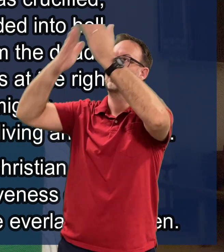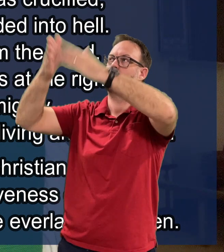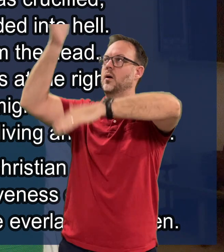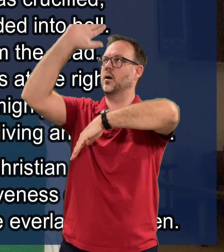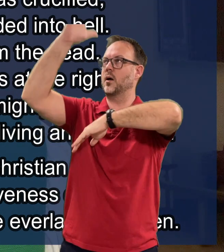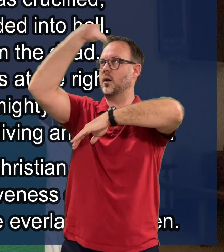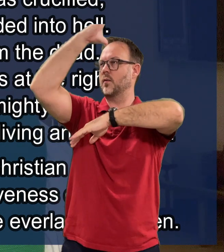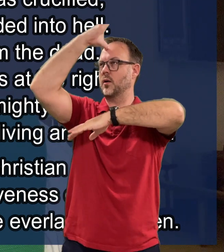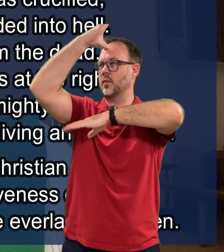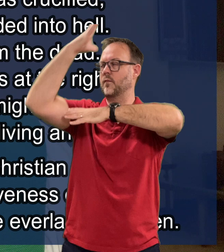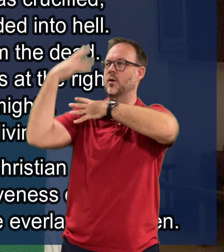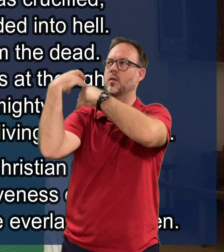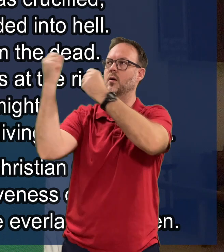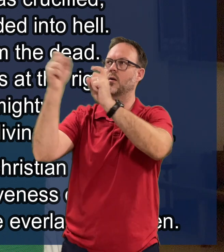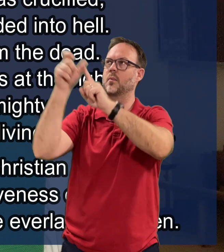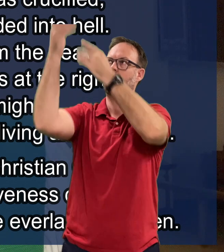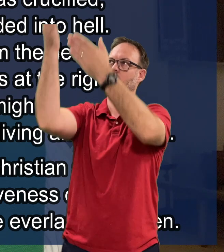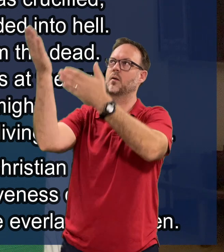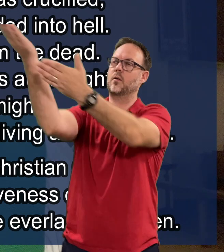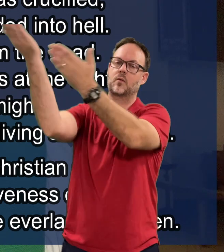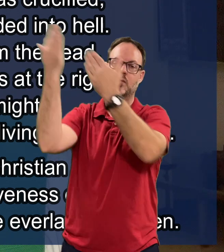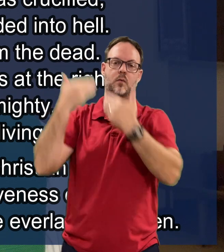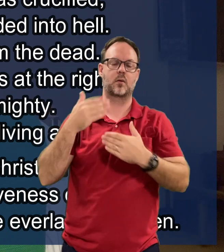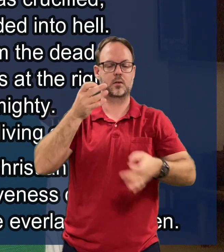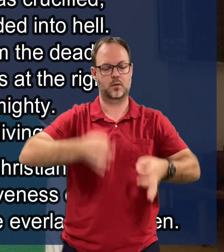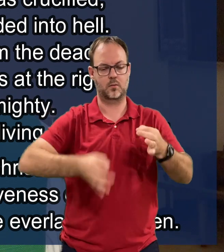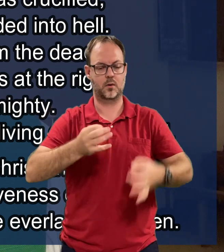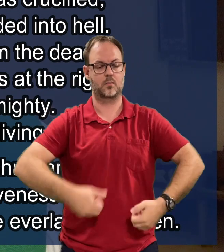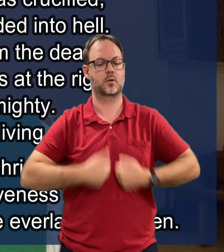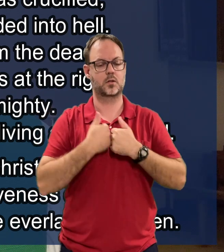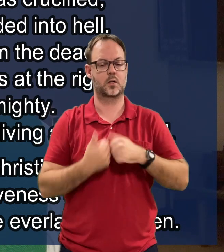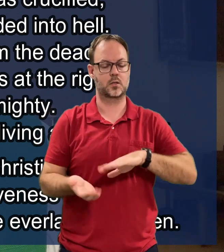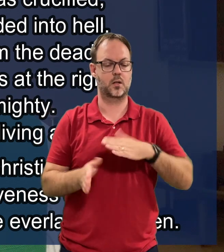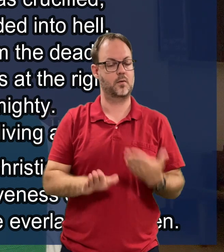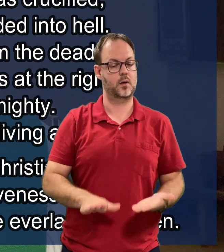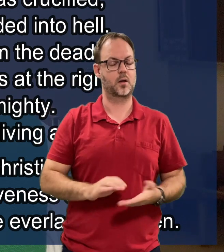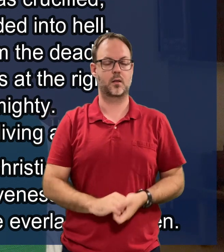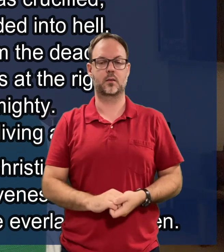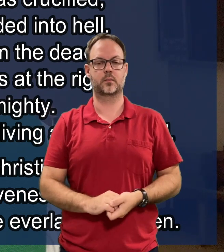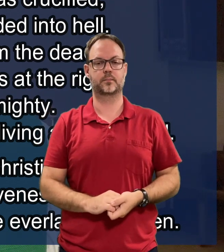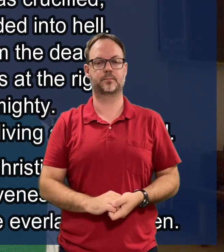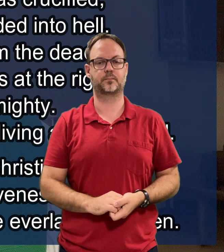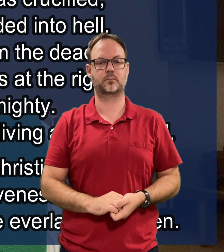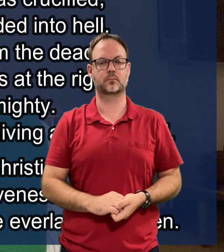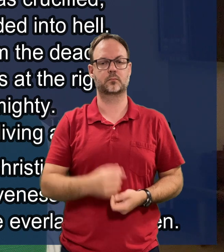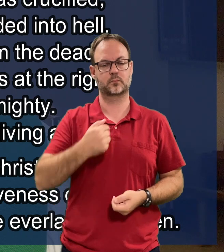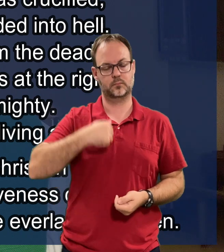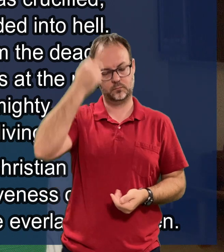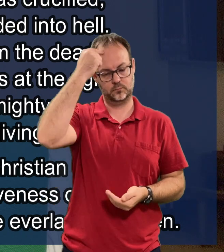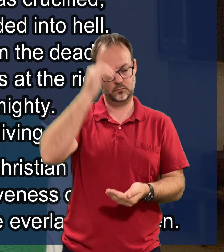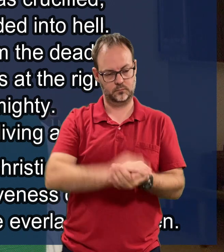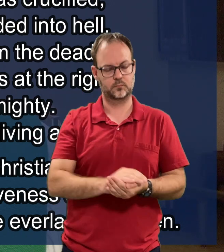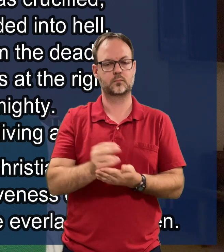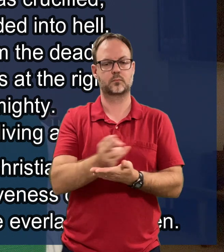of God the Father Almighty. From thence he will come to judge the living and the dead. And I believe in the